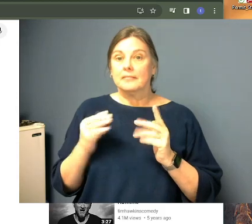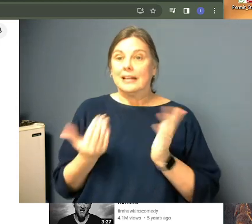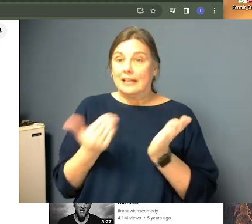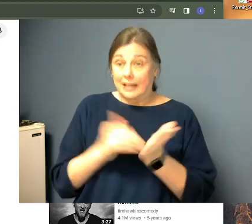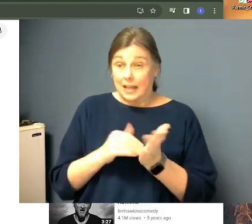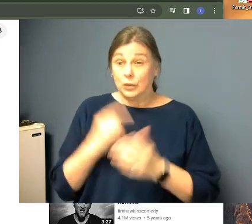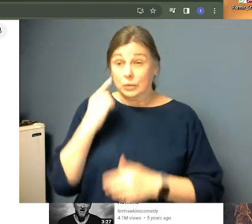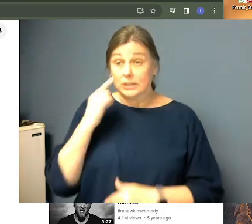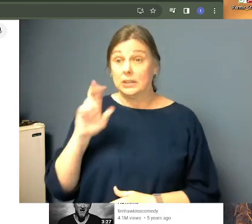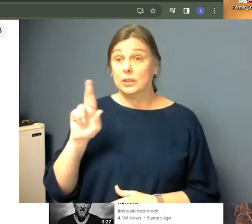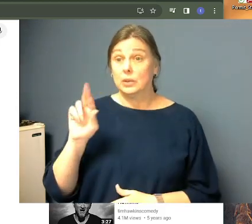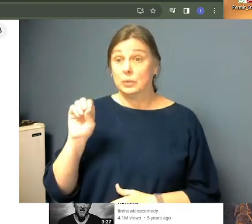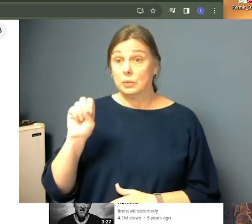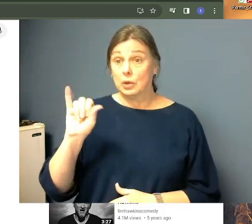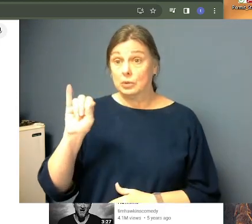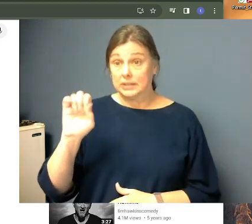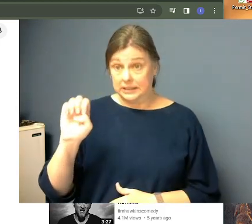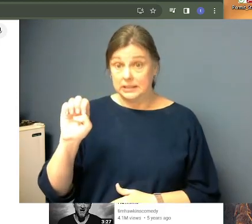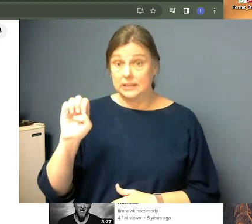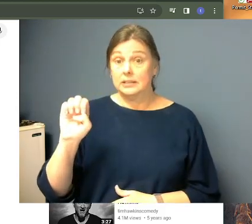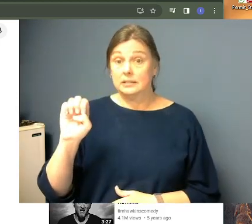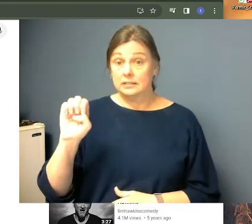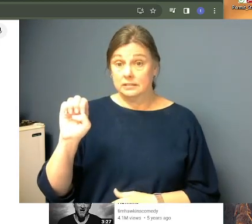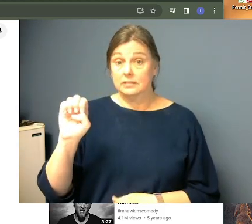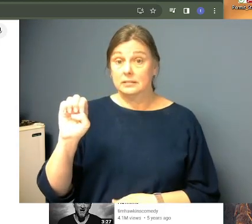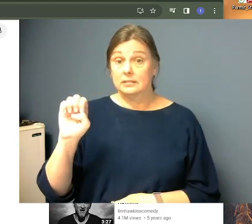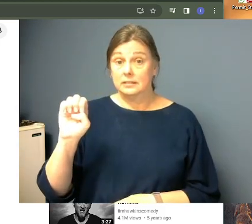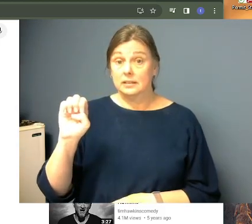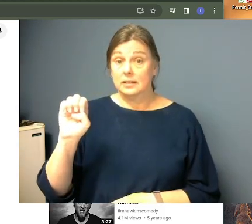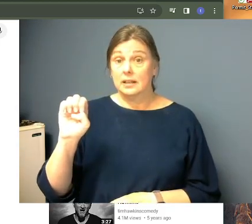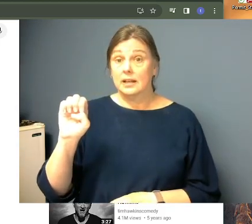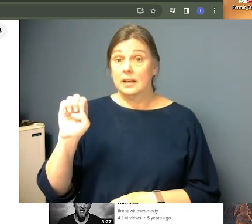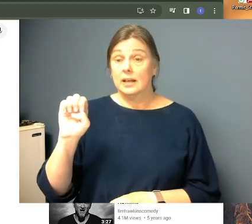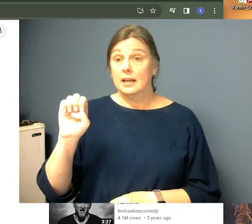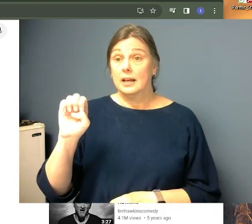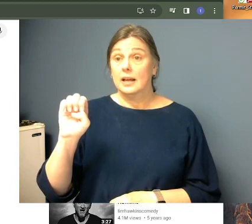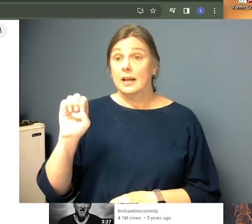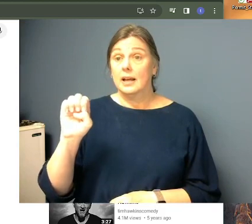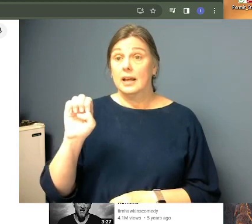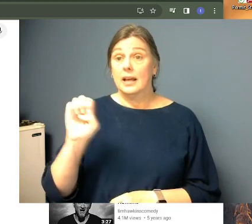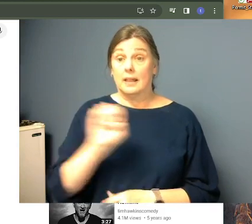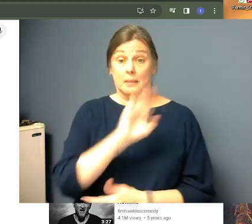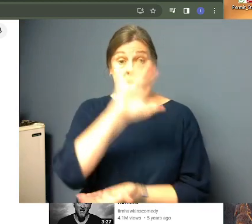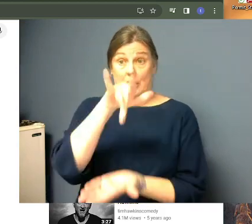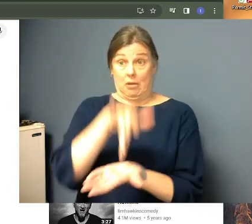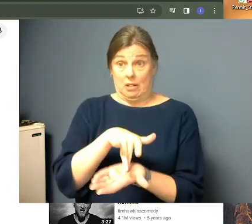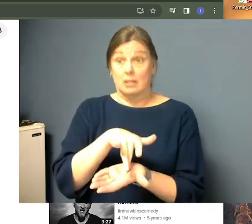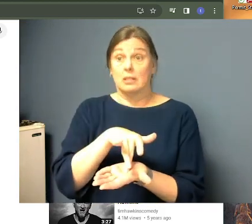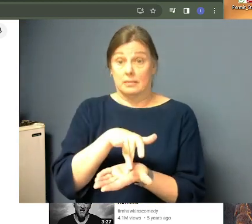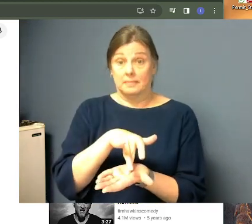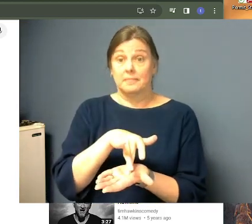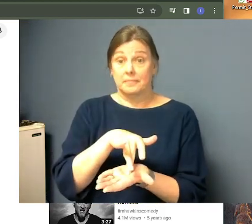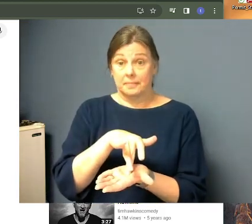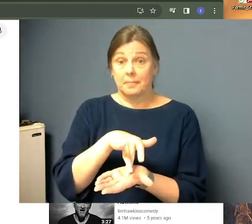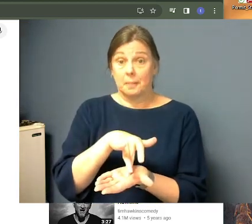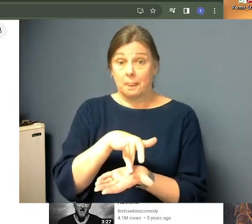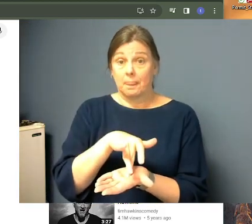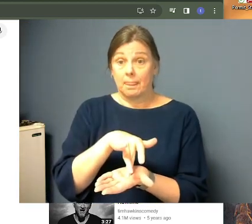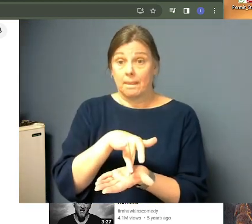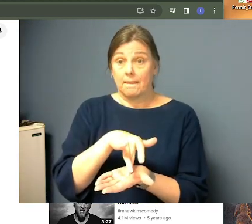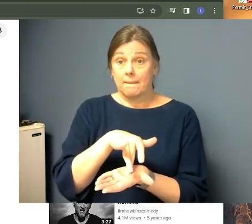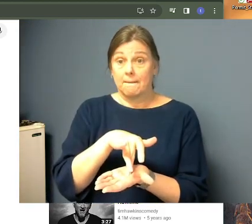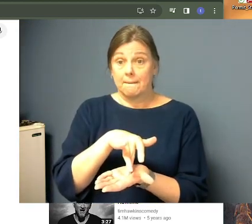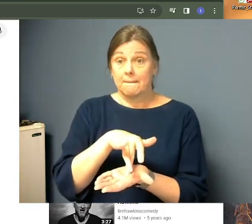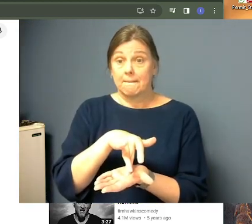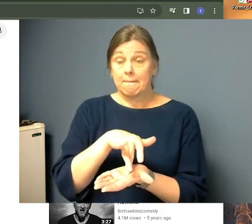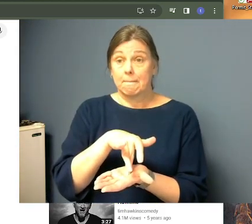again, and he's there, but he's more kind of in the background. She's center, whereas in the World War I image,